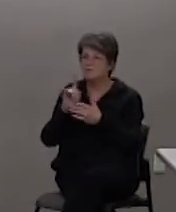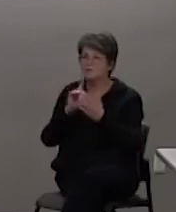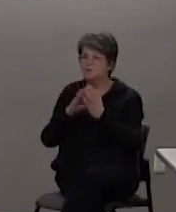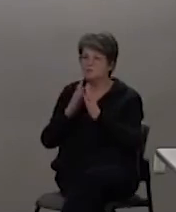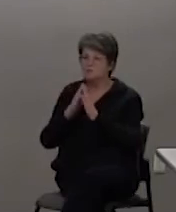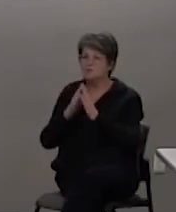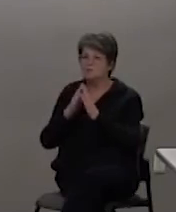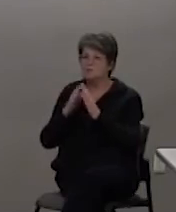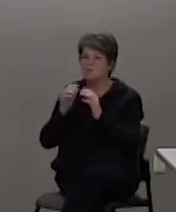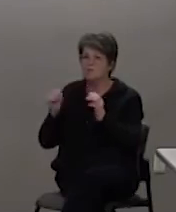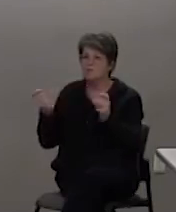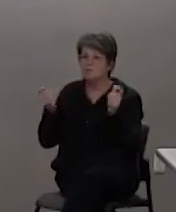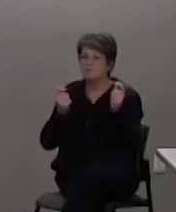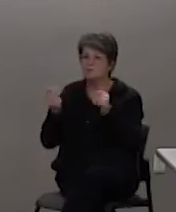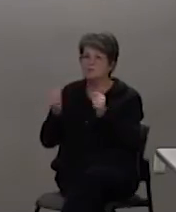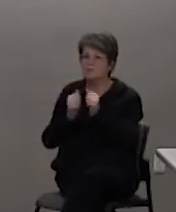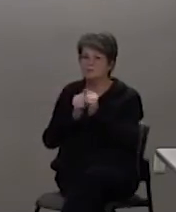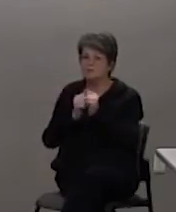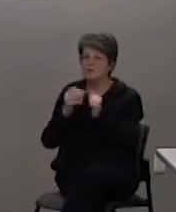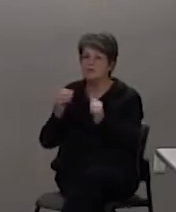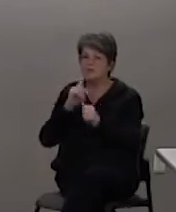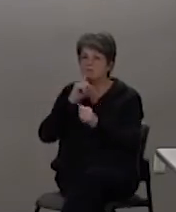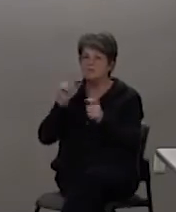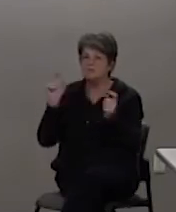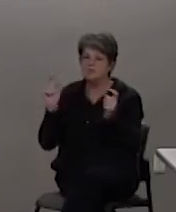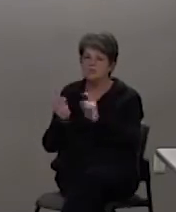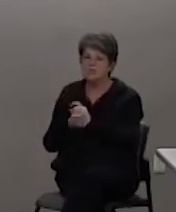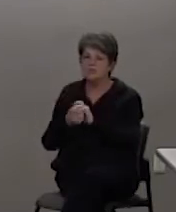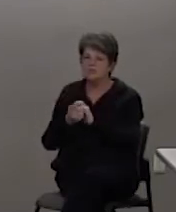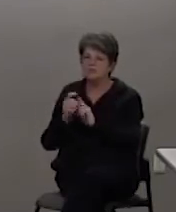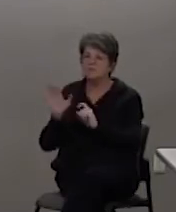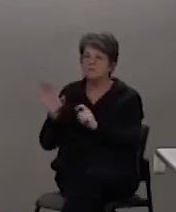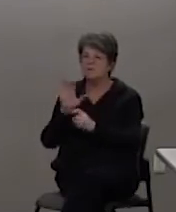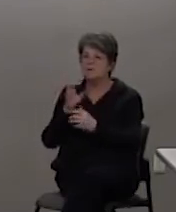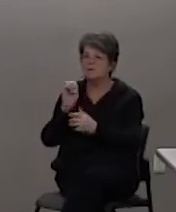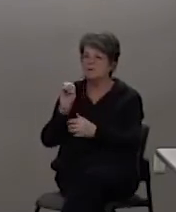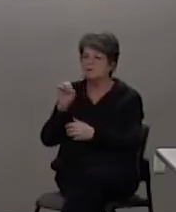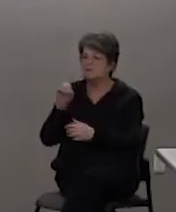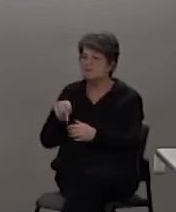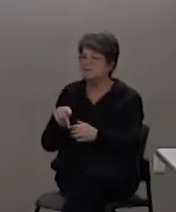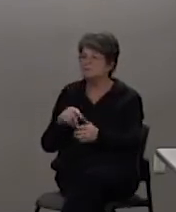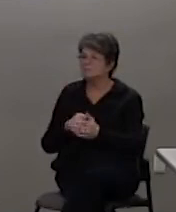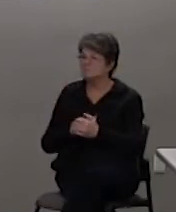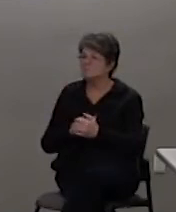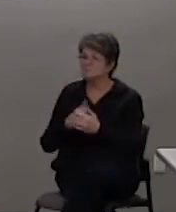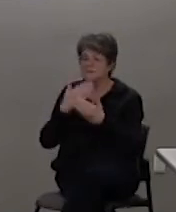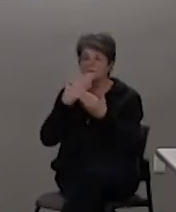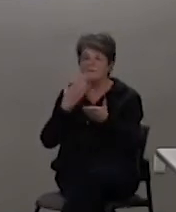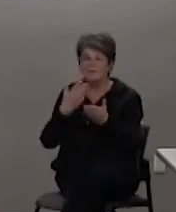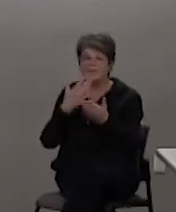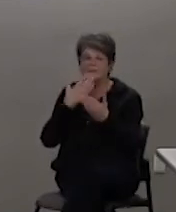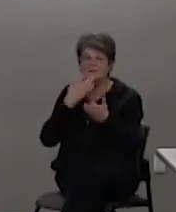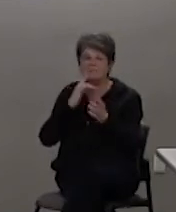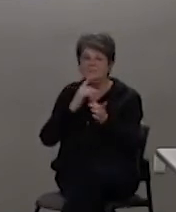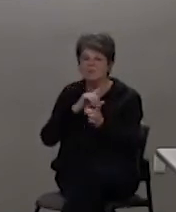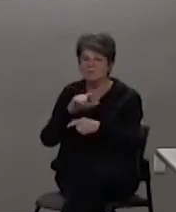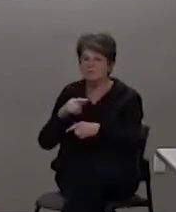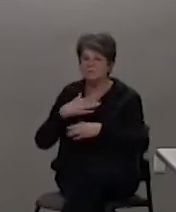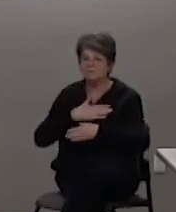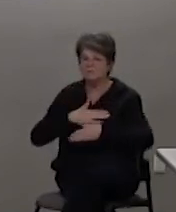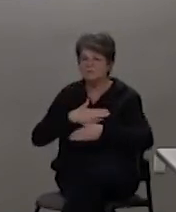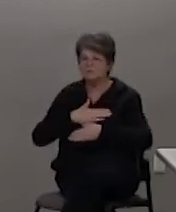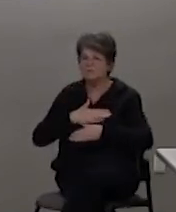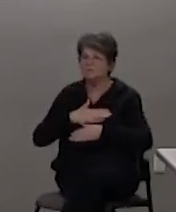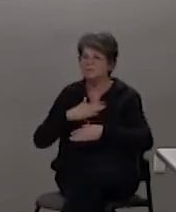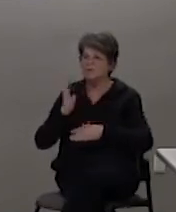they've been able to pull together and really change the dynamic for their economic development efforts. So thank you. Thank you for being here. I appreciate